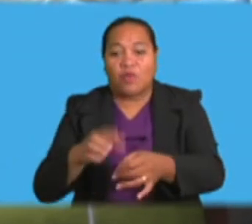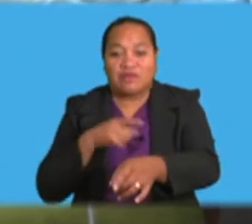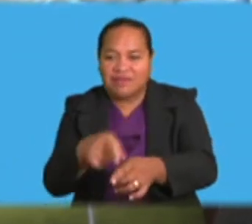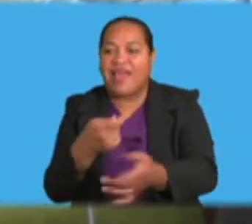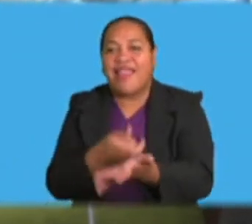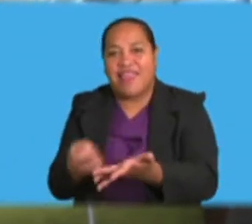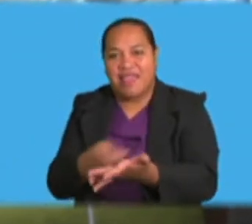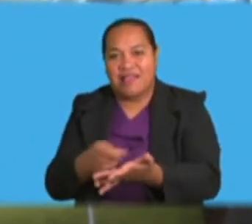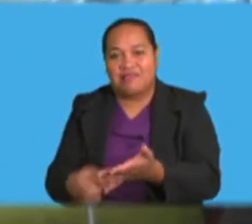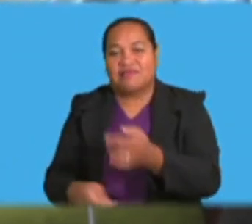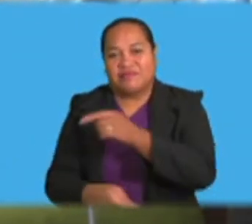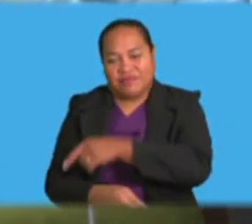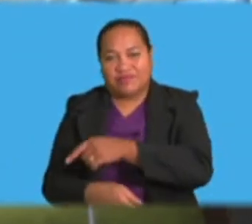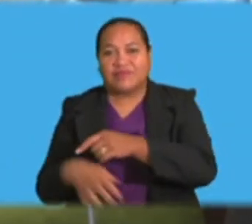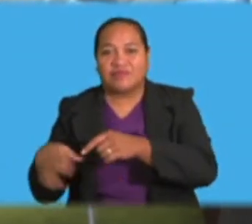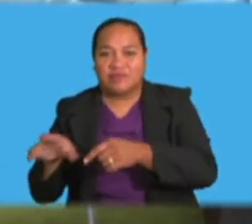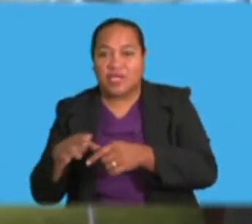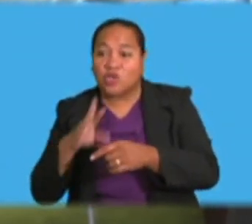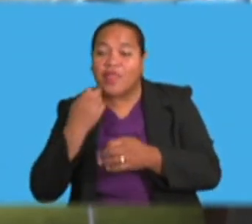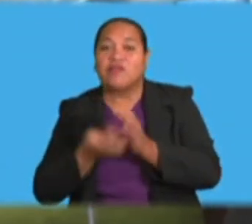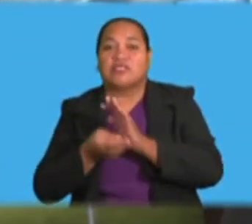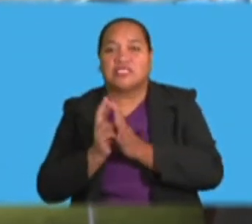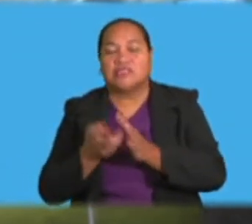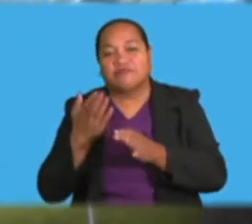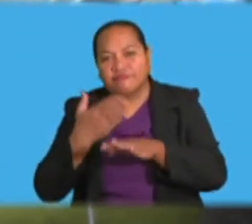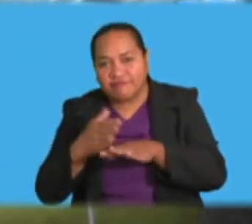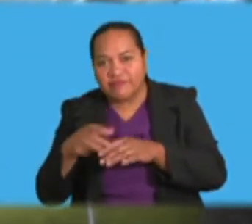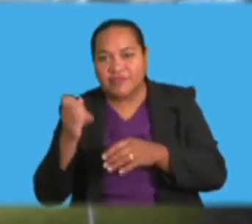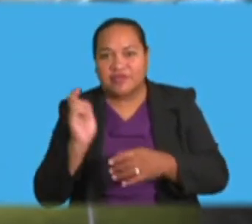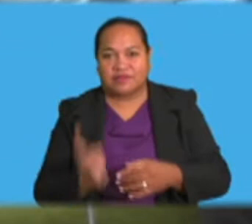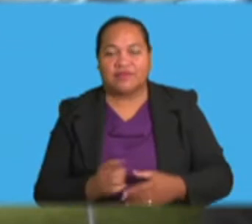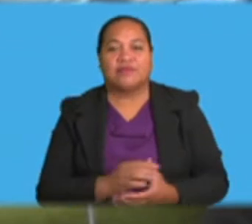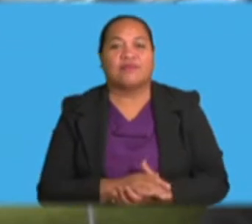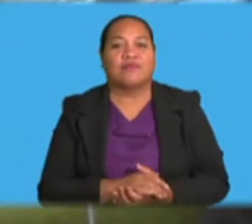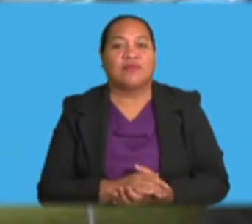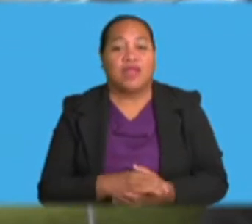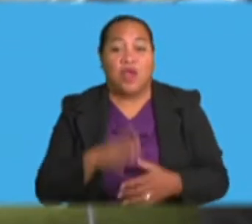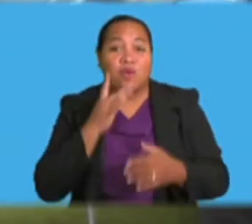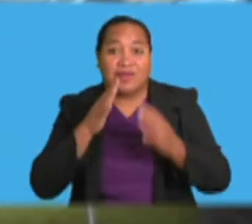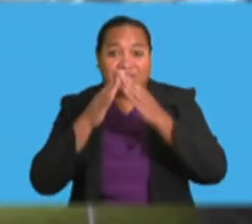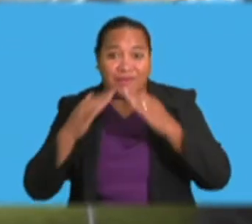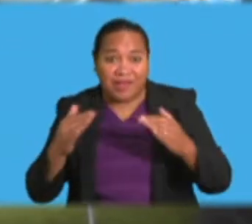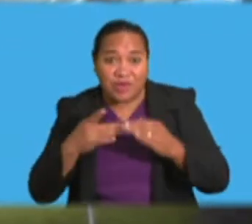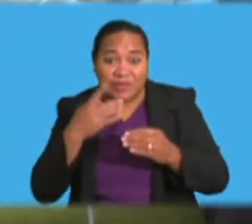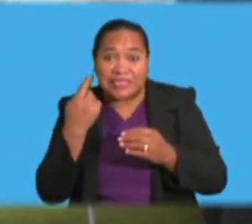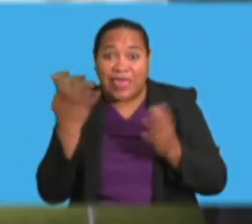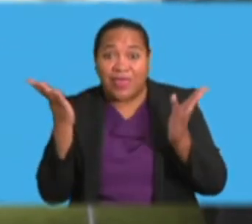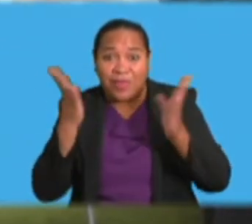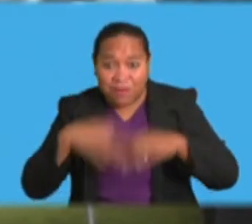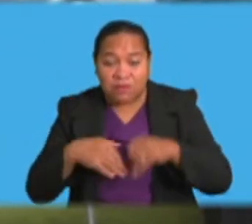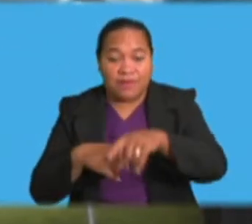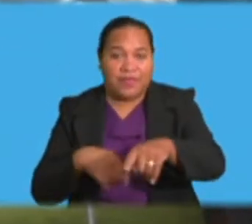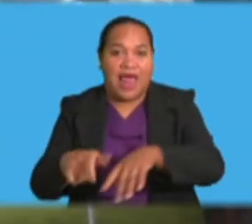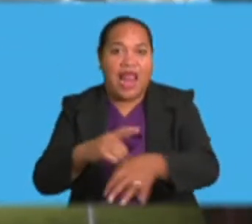Pine Limited and renewed expiring leases in a timely manner. When the pine industry is at the brink of collapse and landowners